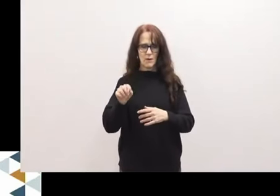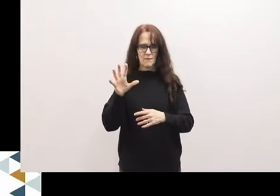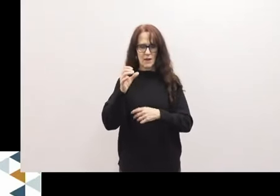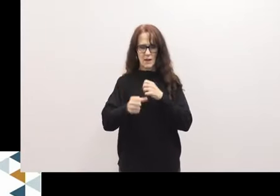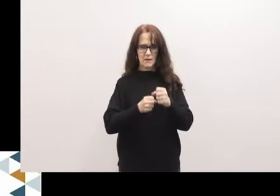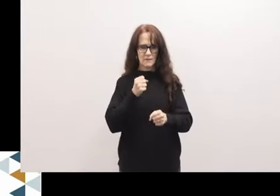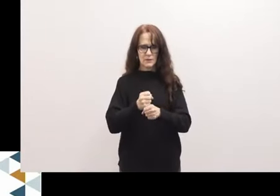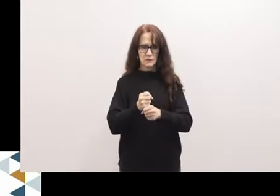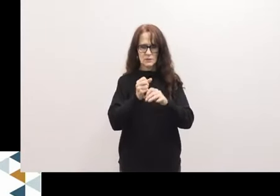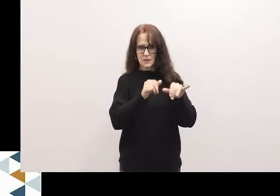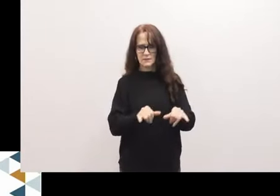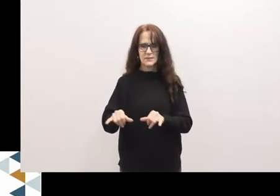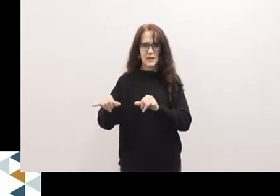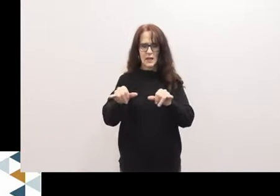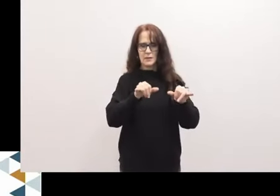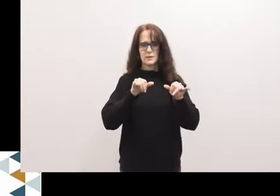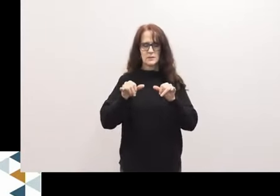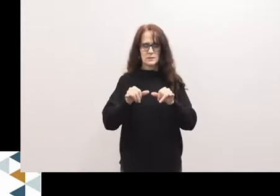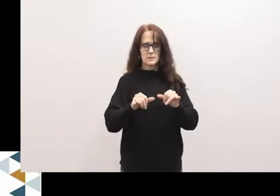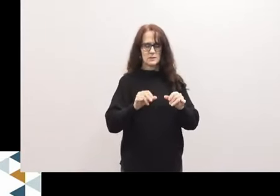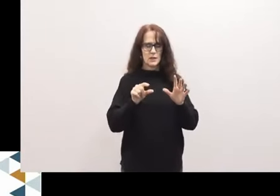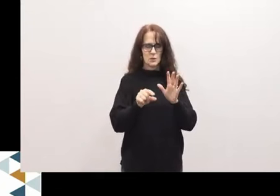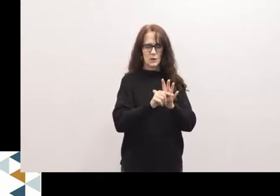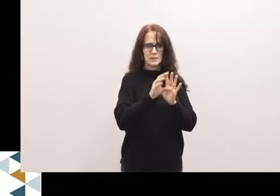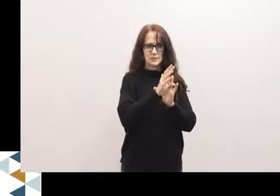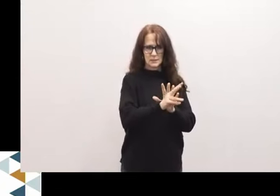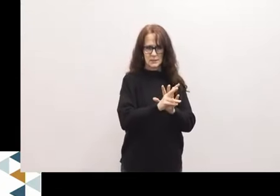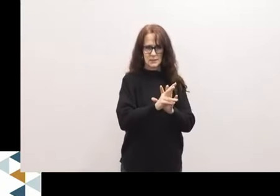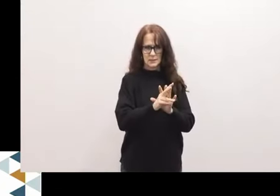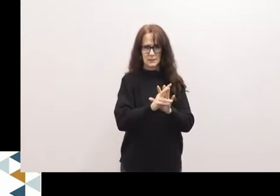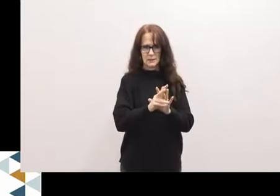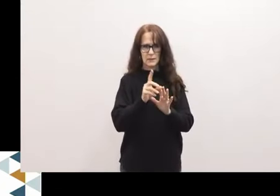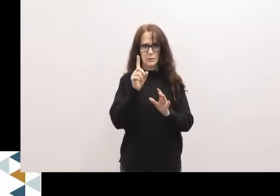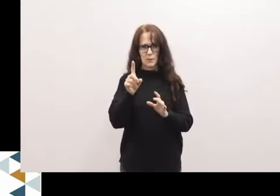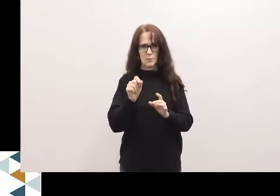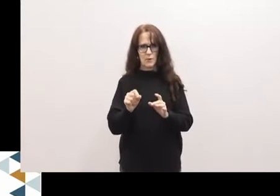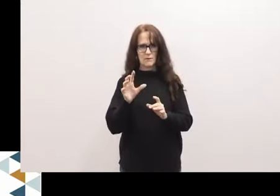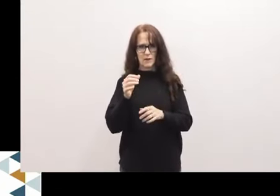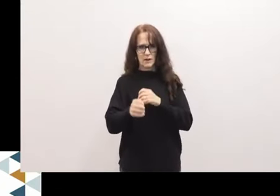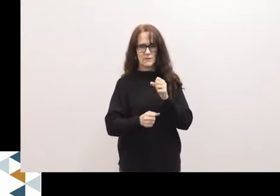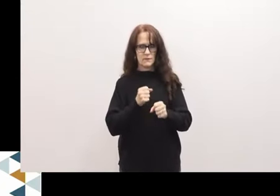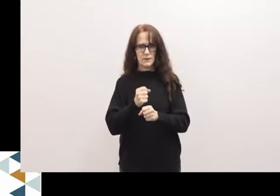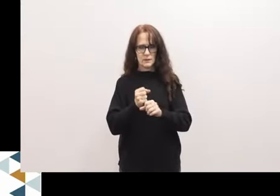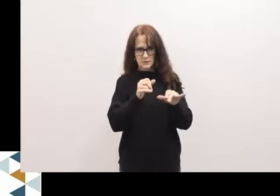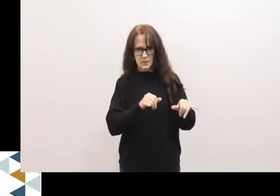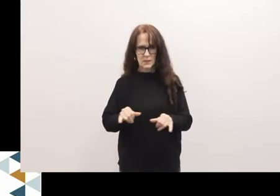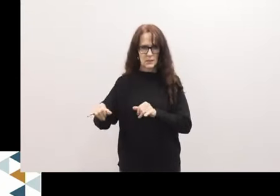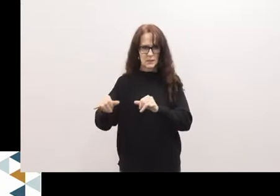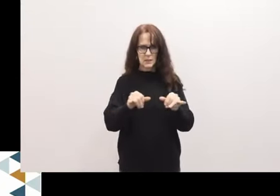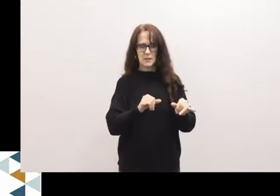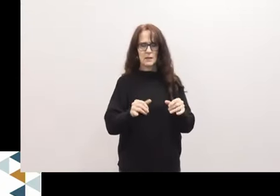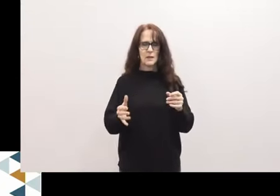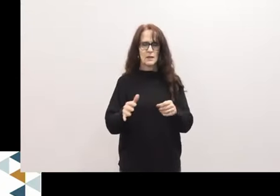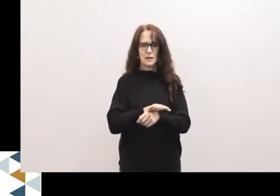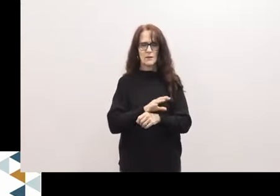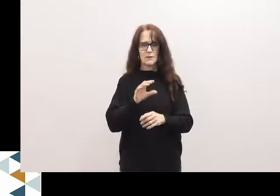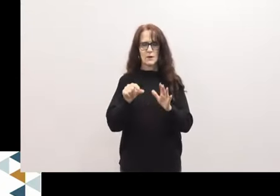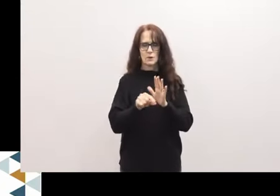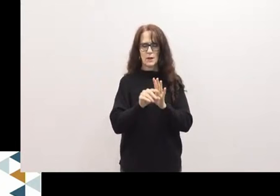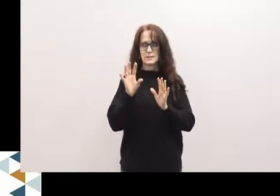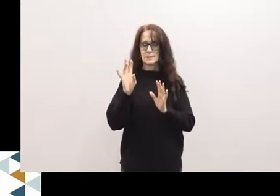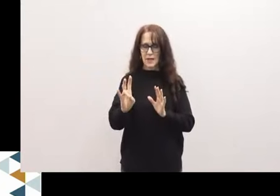are covered in grade 6, and then again, 1.5 years of standards that are covered in grade